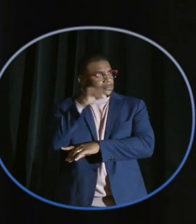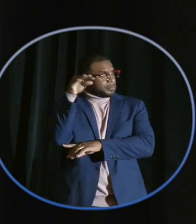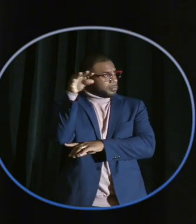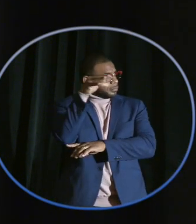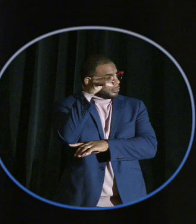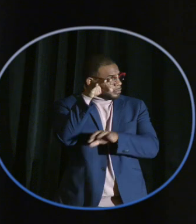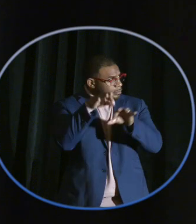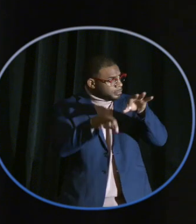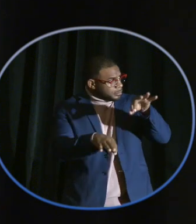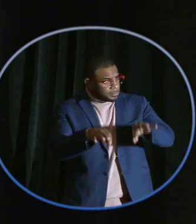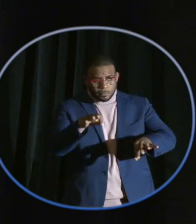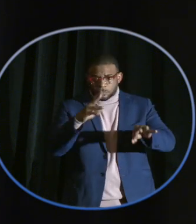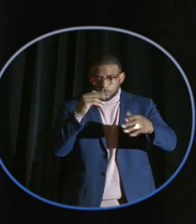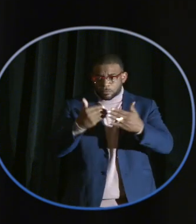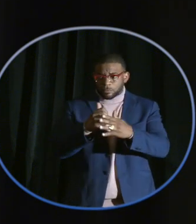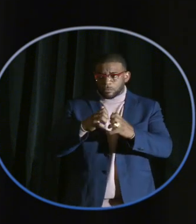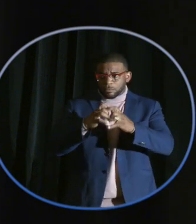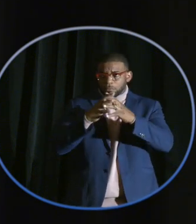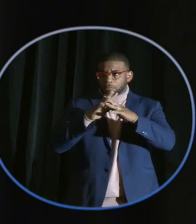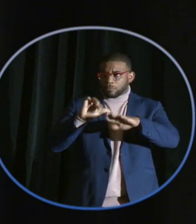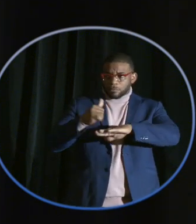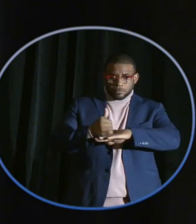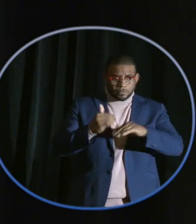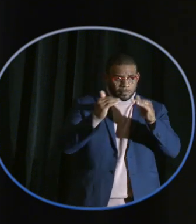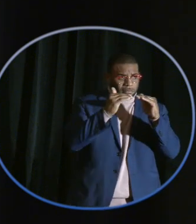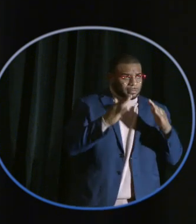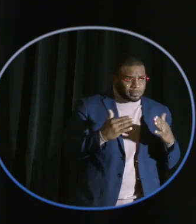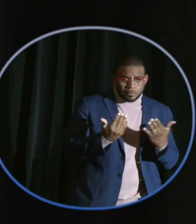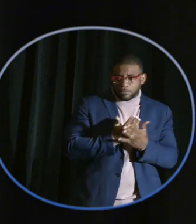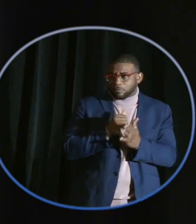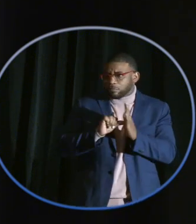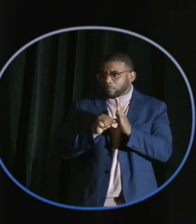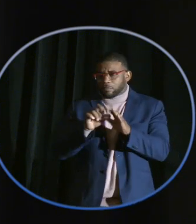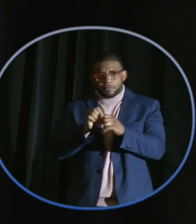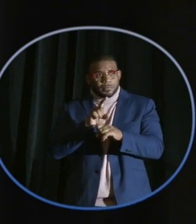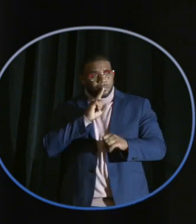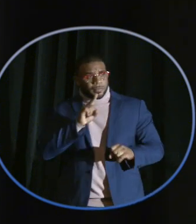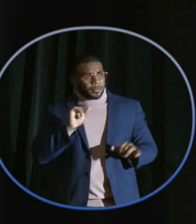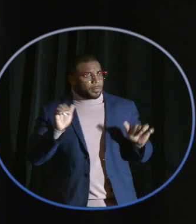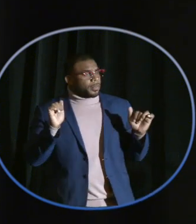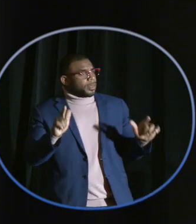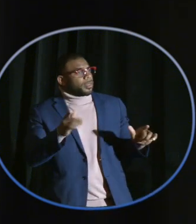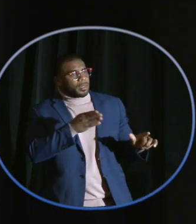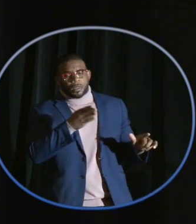new roads, you see new housing. You see a new emphasis on making sure that